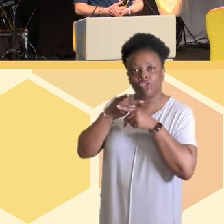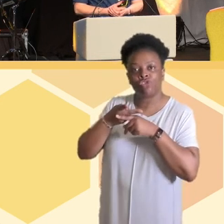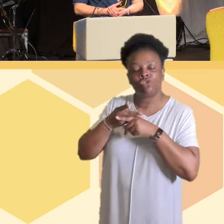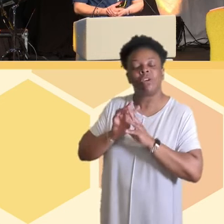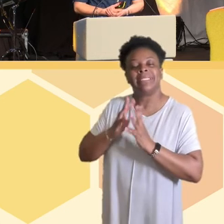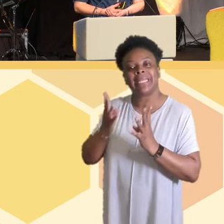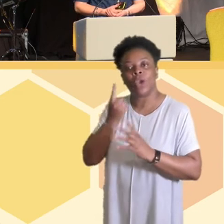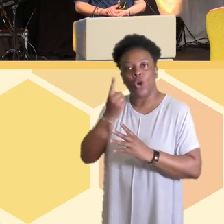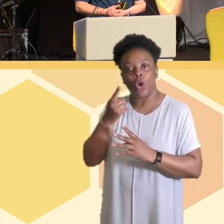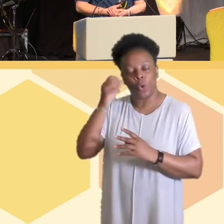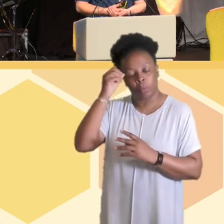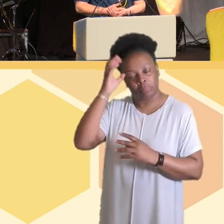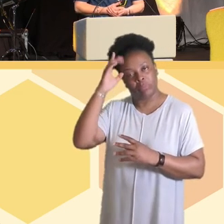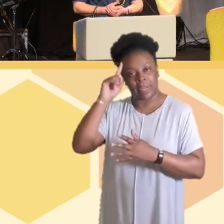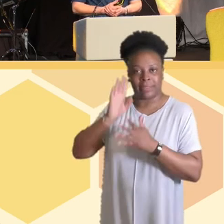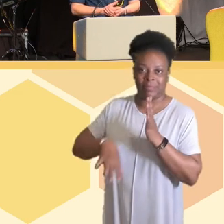board.